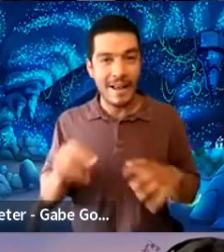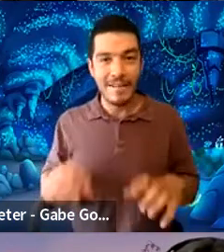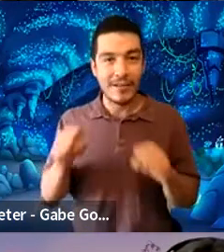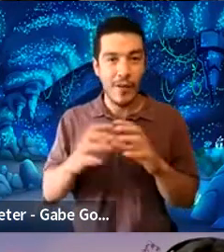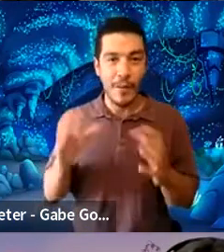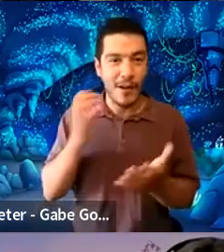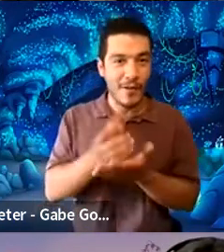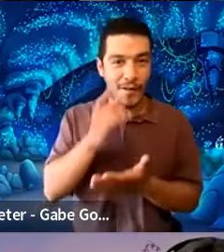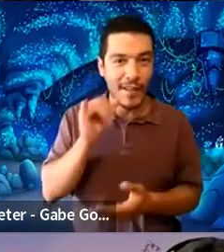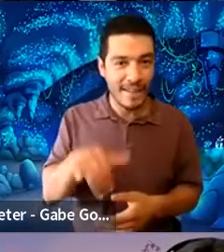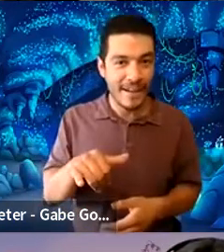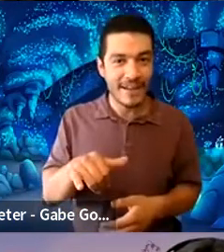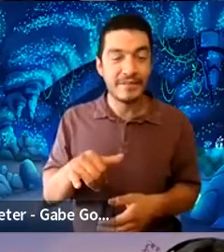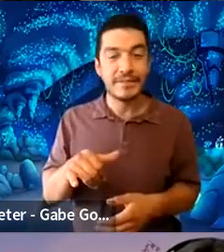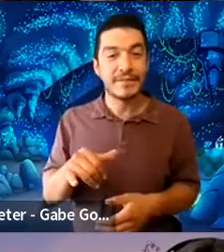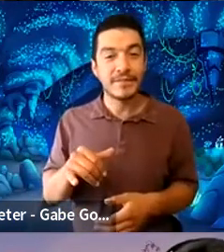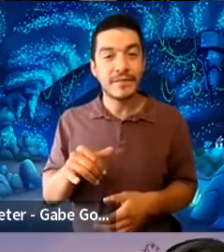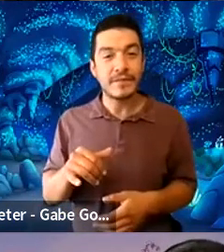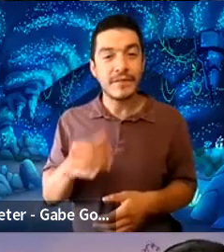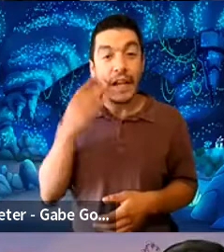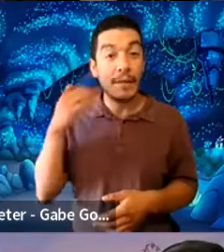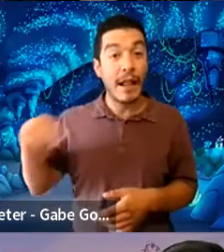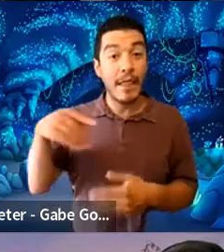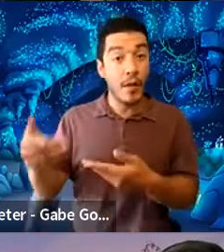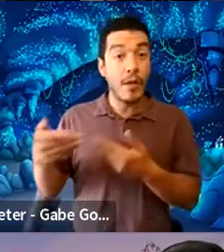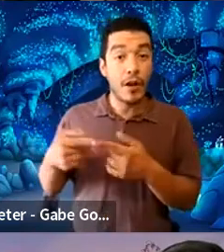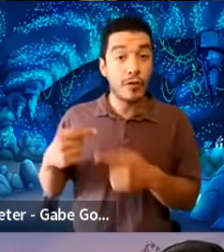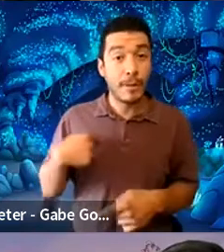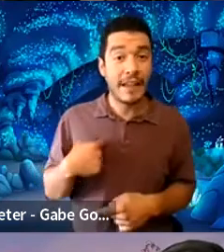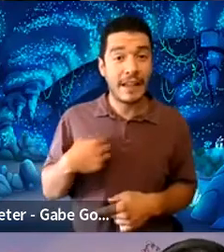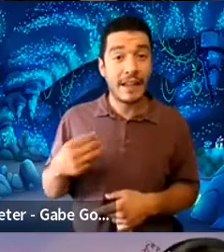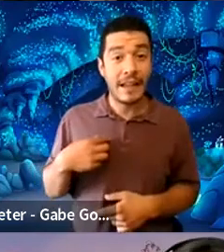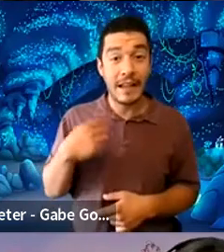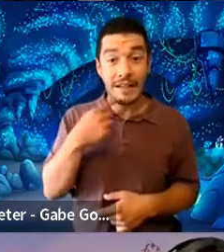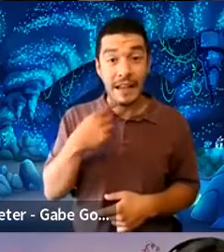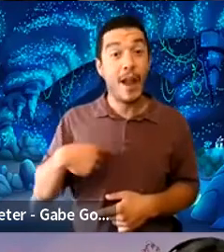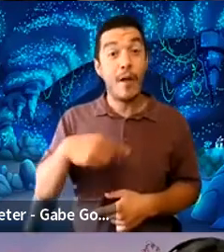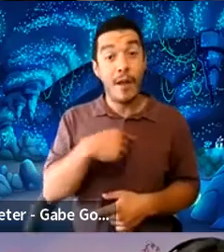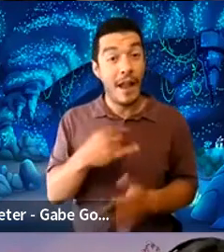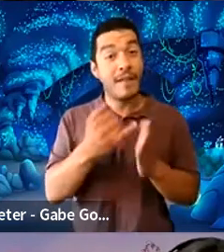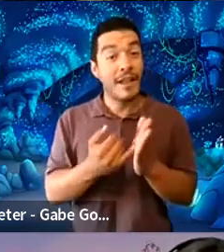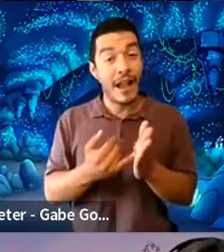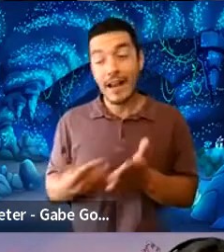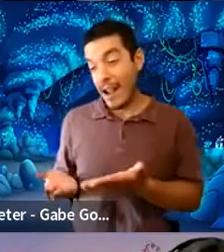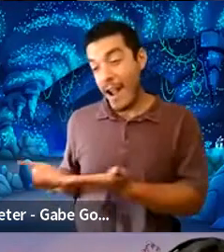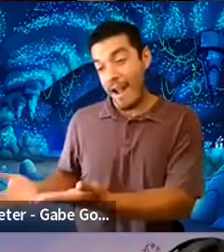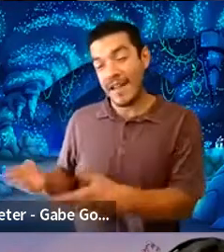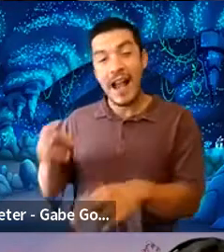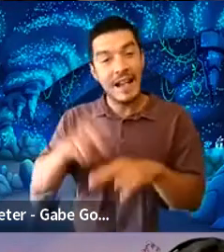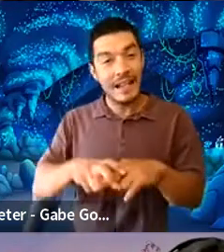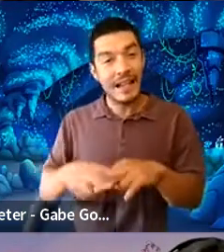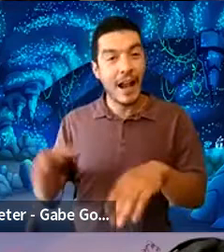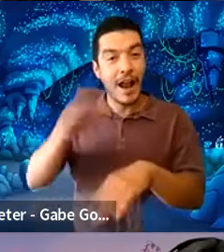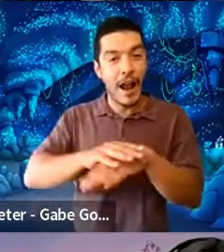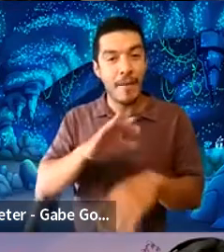much credit for that invention in particular, because they brought it right to me and were like, so we have designed a pizza oven. It's sitting on top